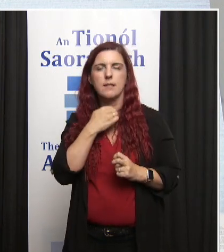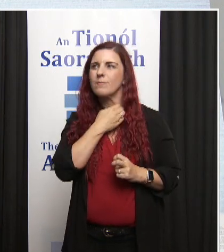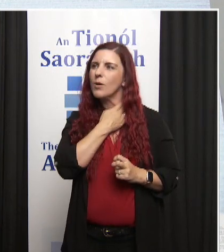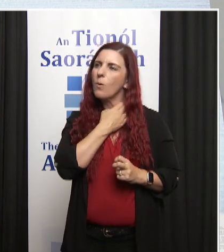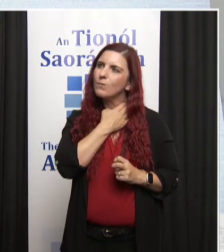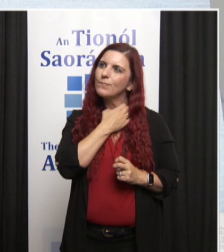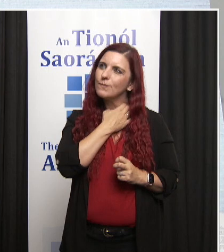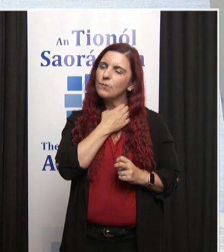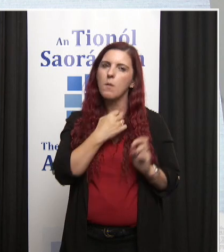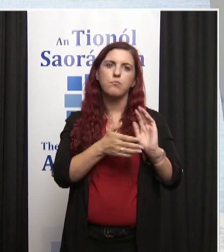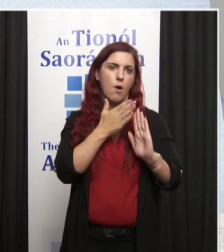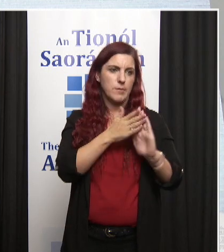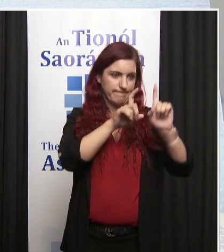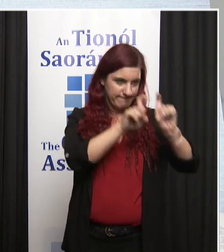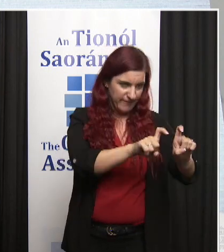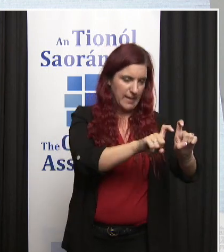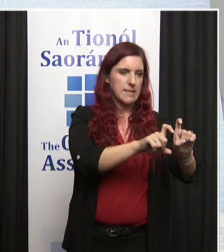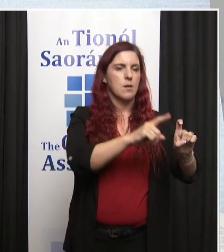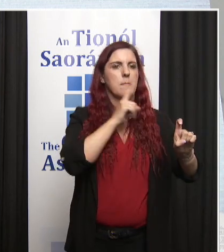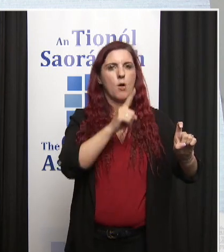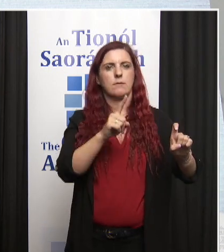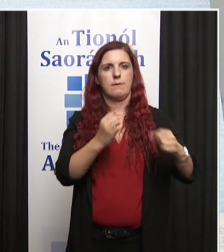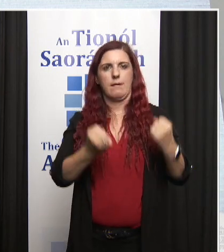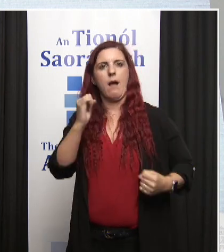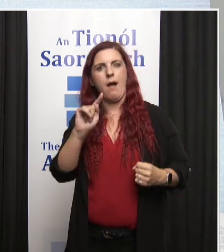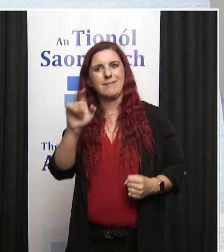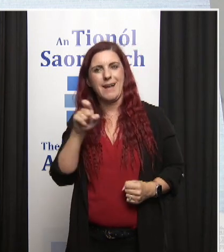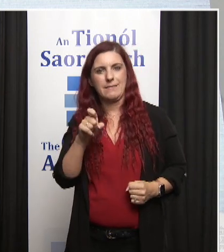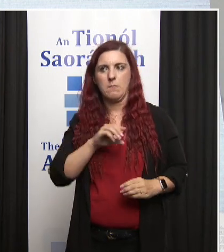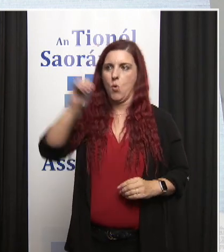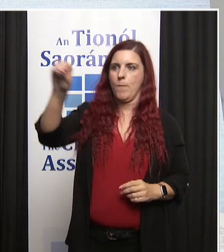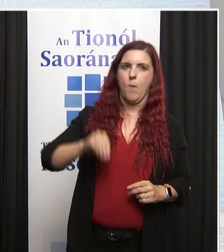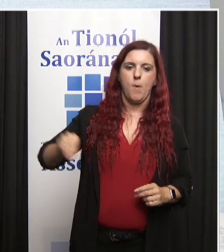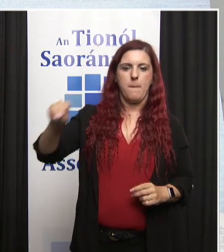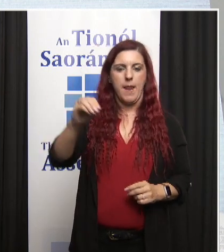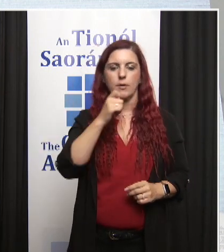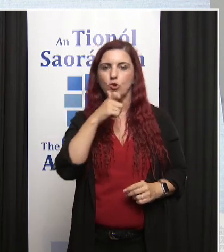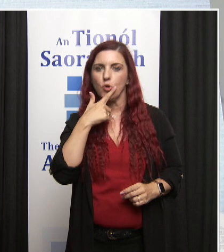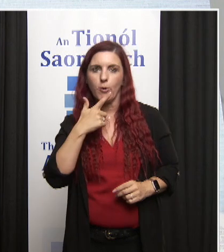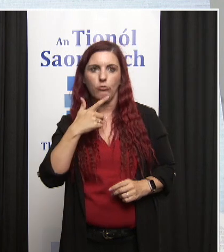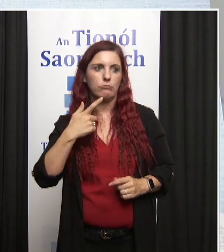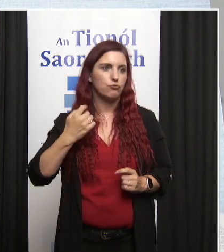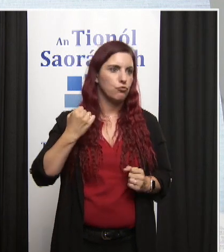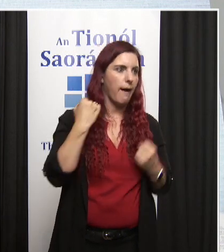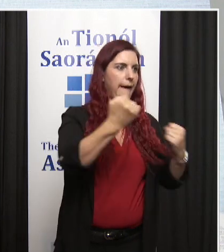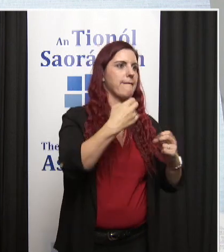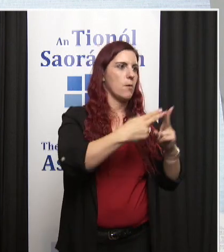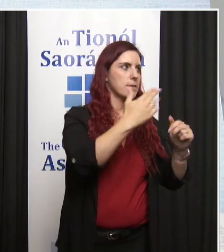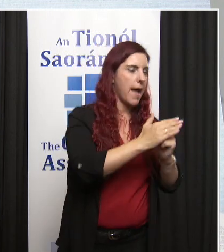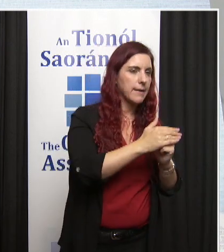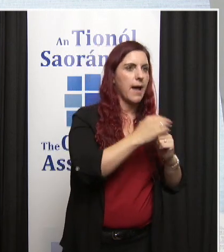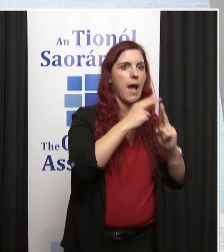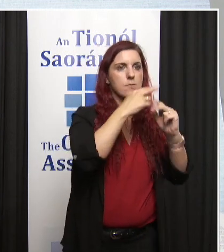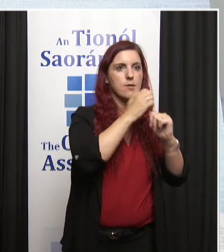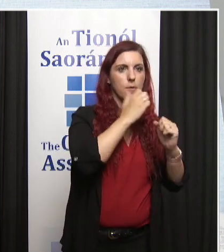properties are where they are, they're in the county. However, people from Dublin travel outside Dublin, vice versa,